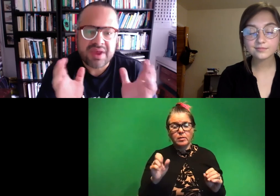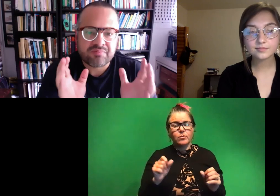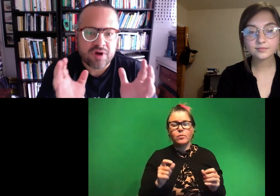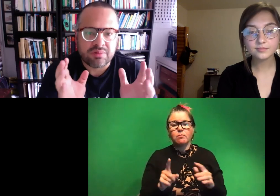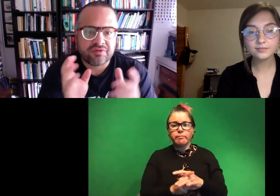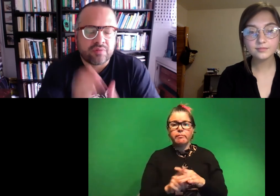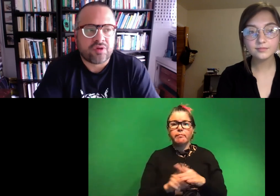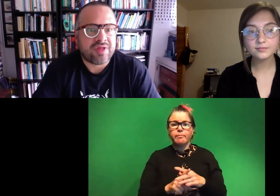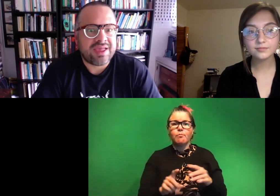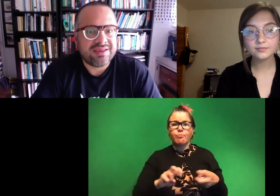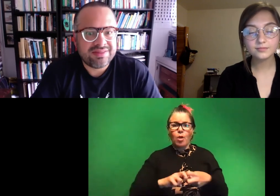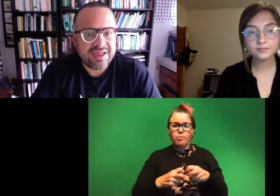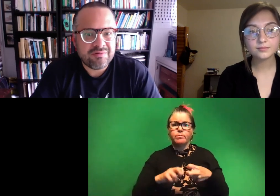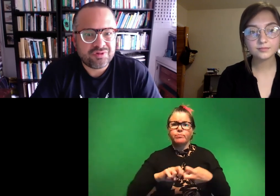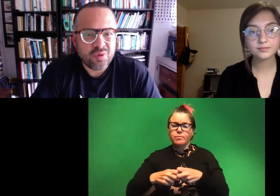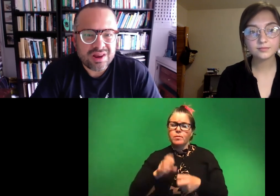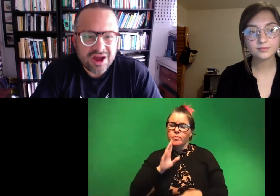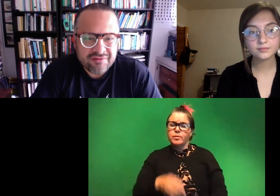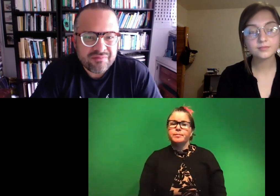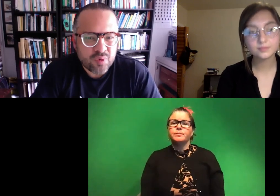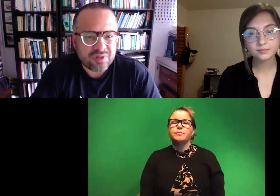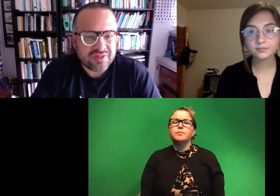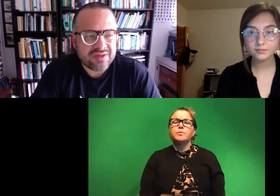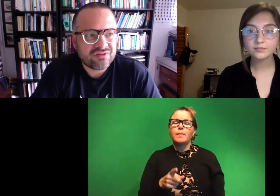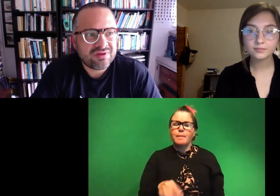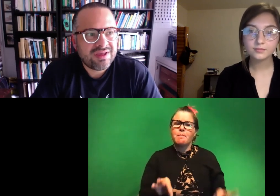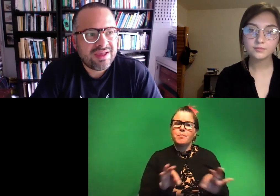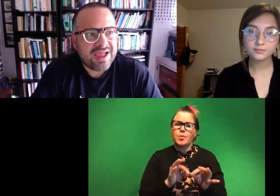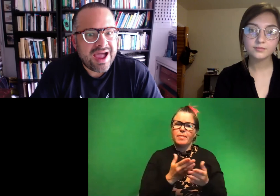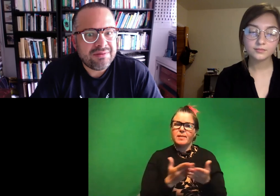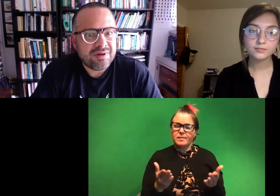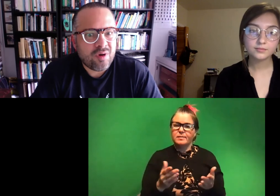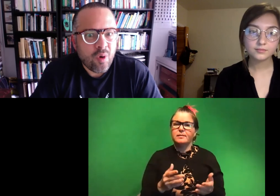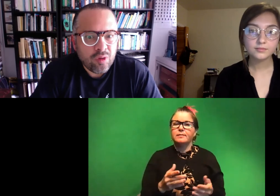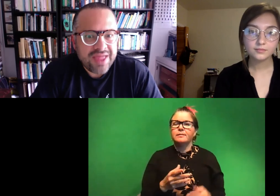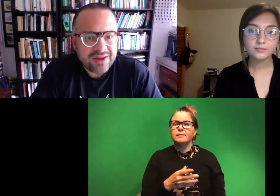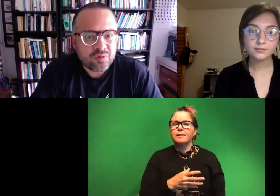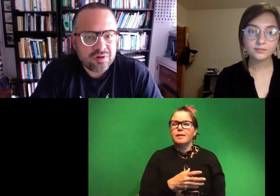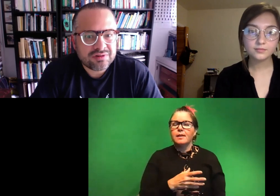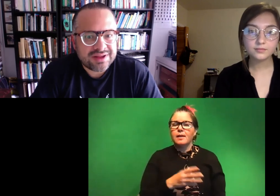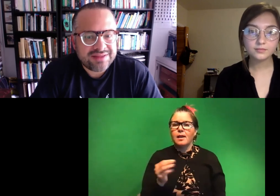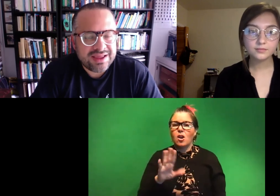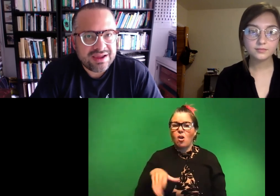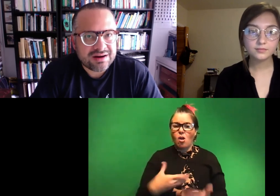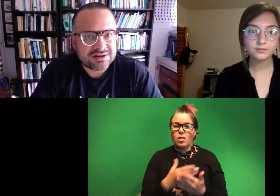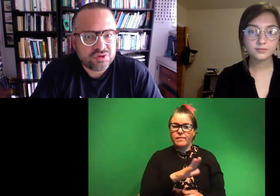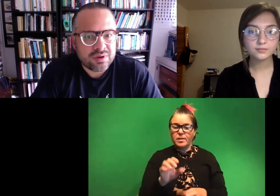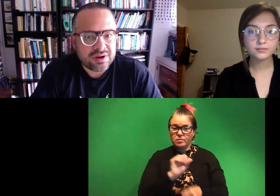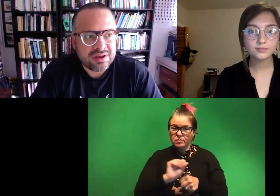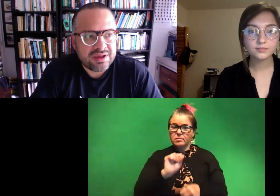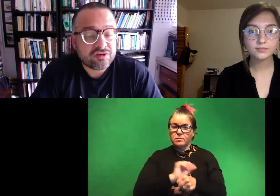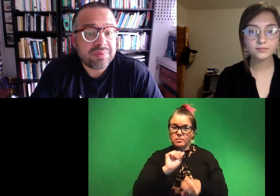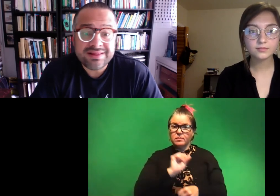of big problems. So they do a lot of important things, and all that work that they are